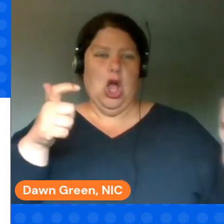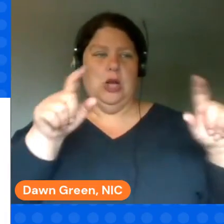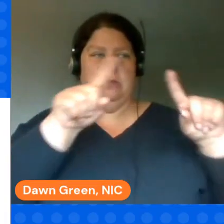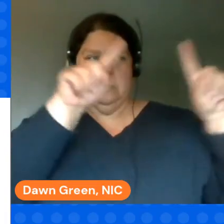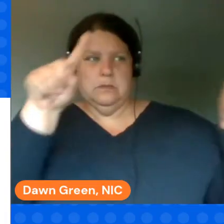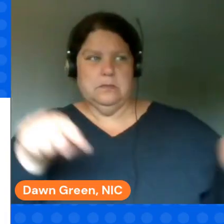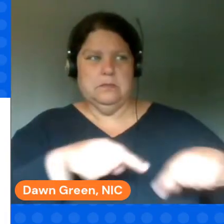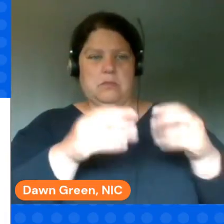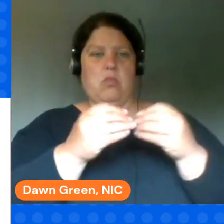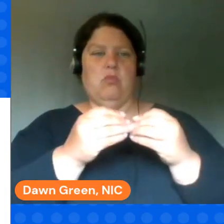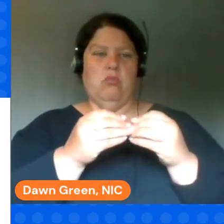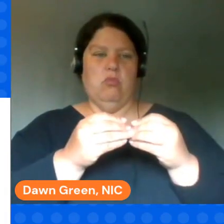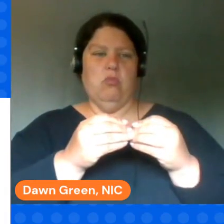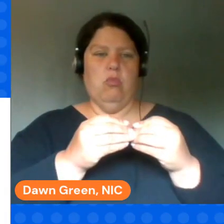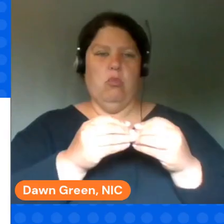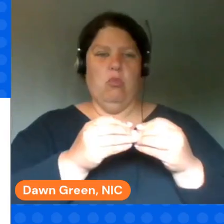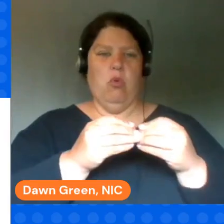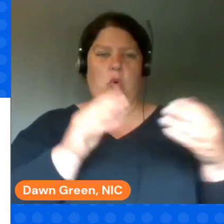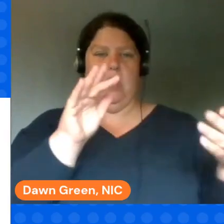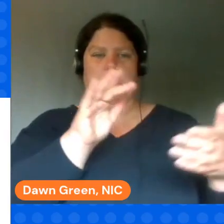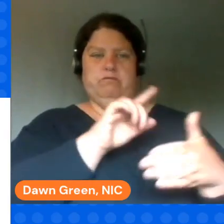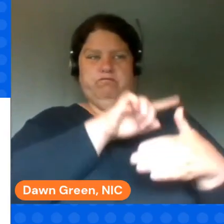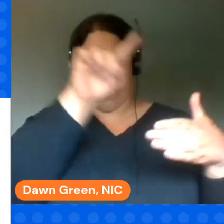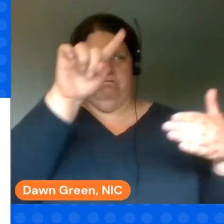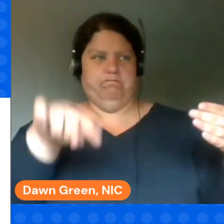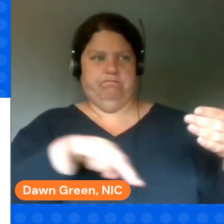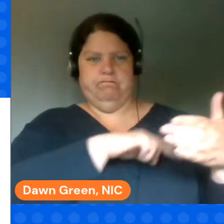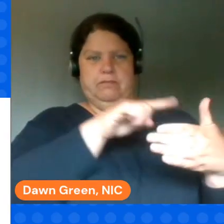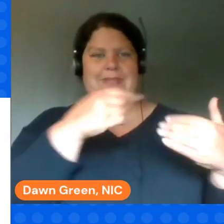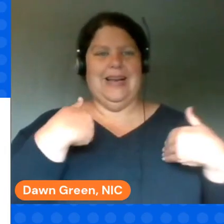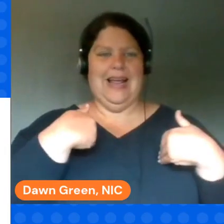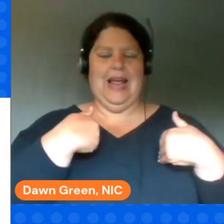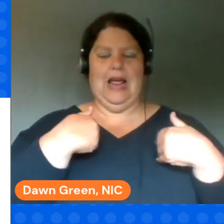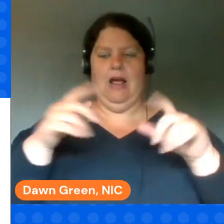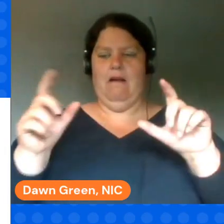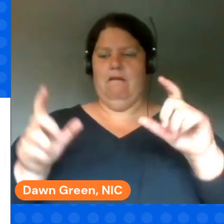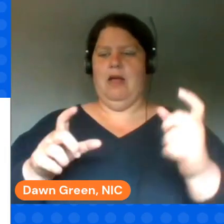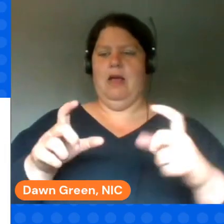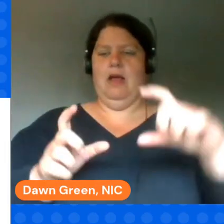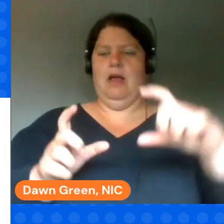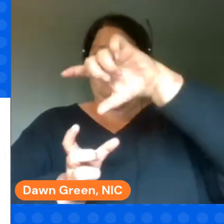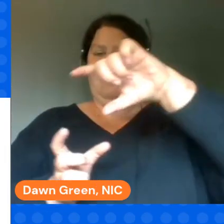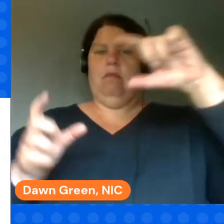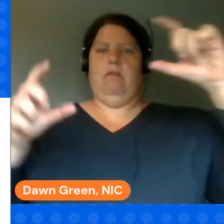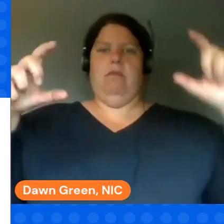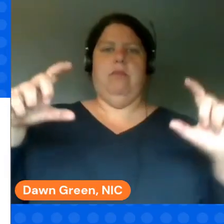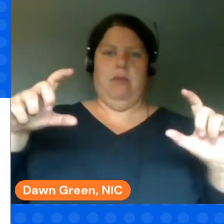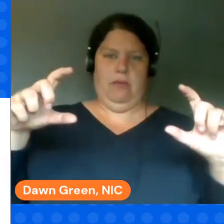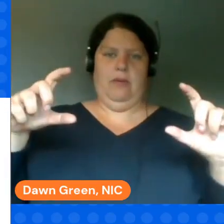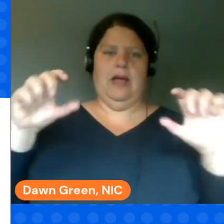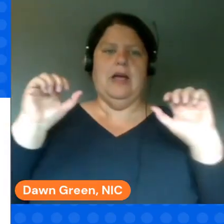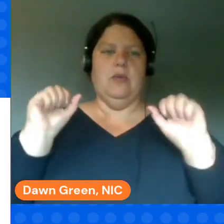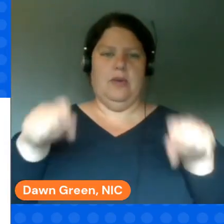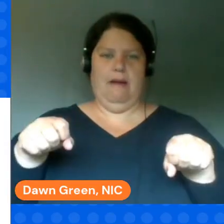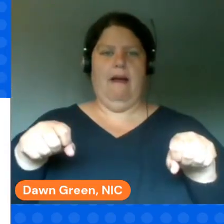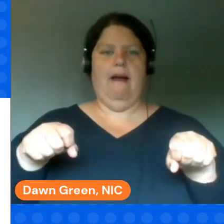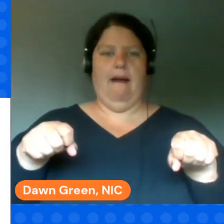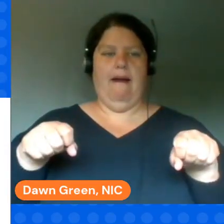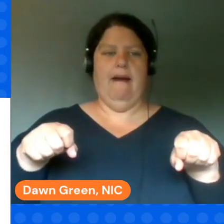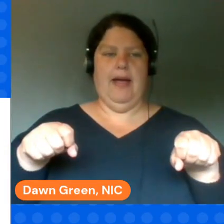real estate, we now offer a landscape mode, which lets you turn your device on the side and use it to have a